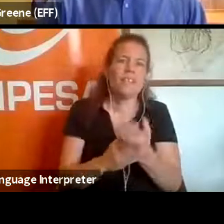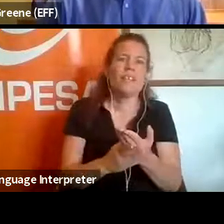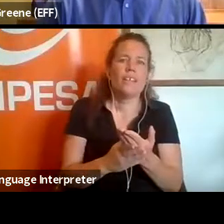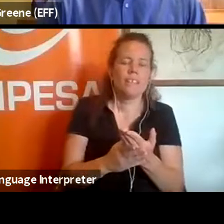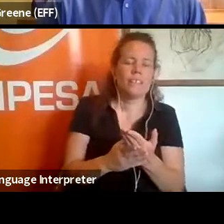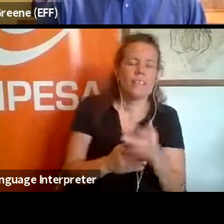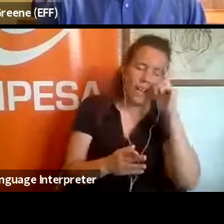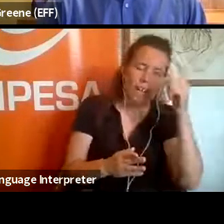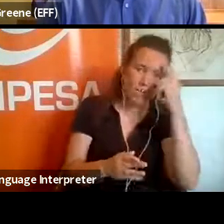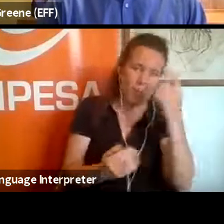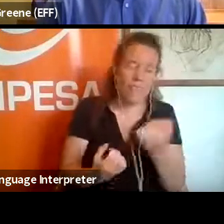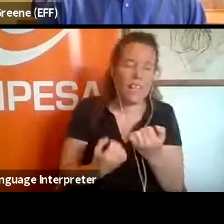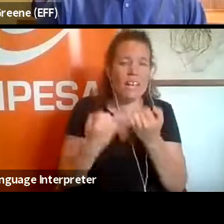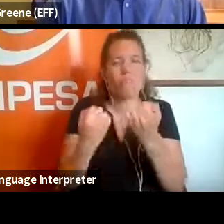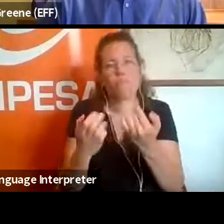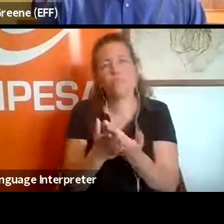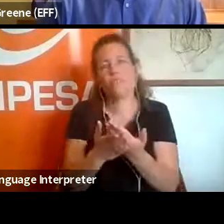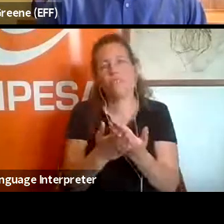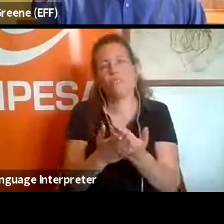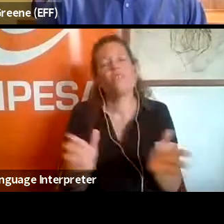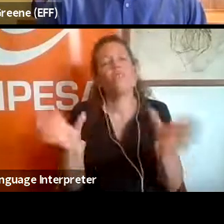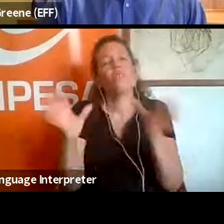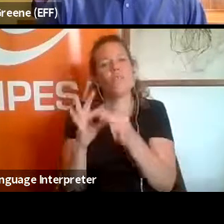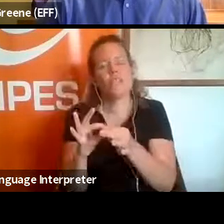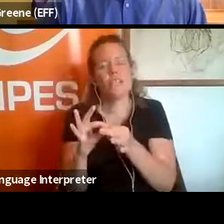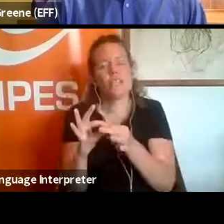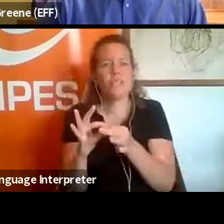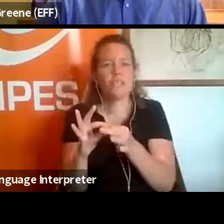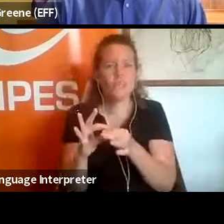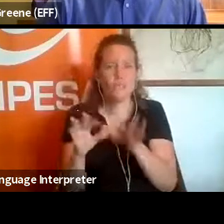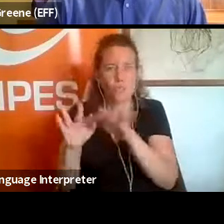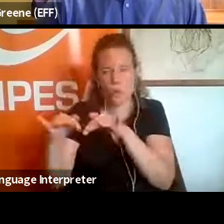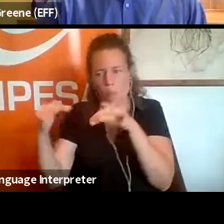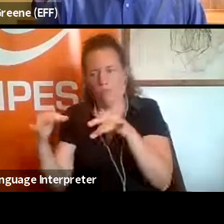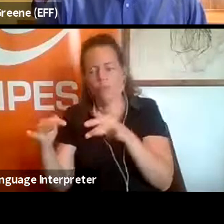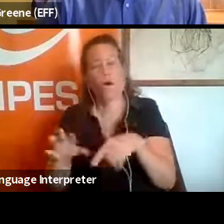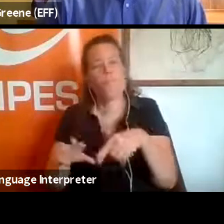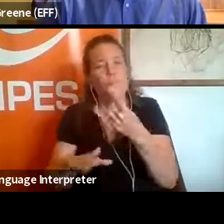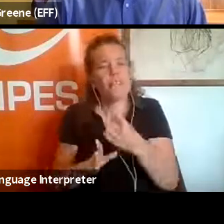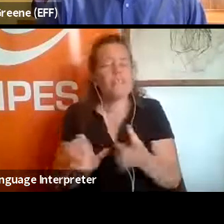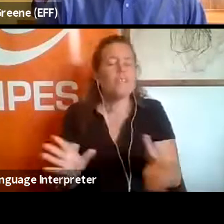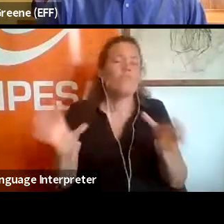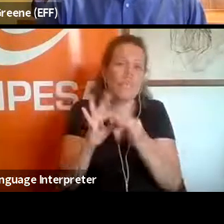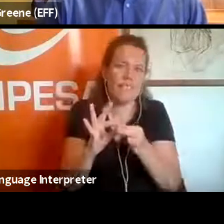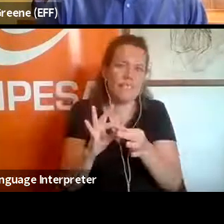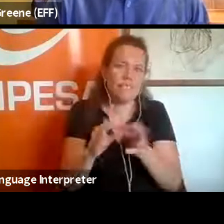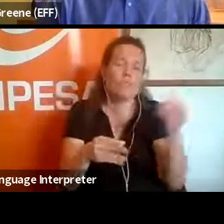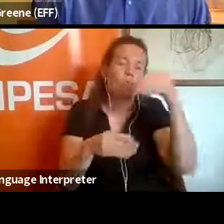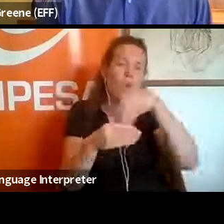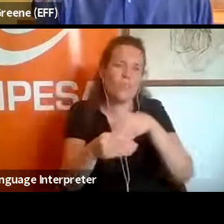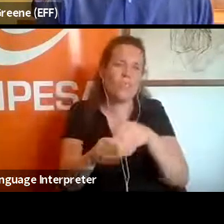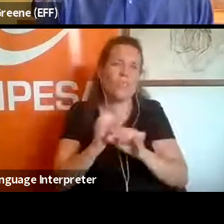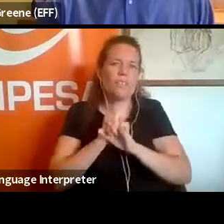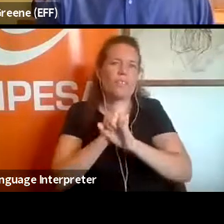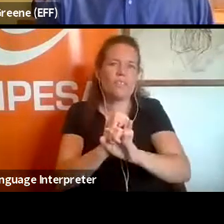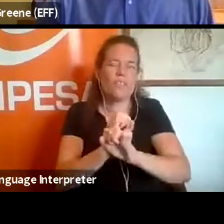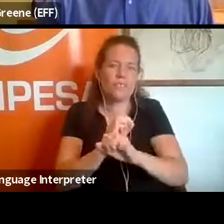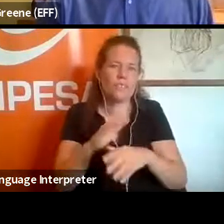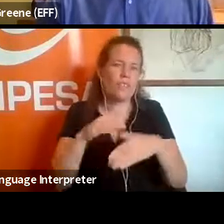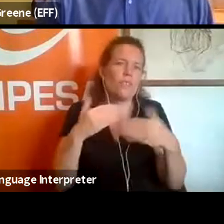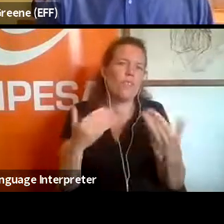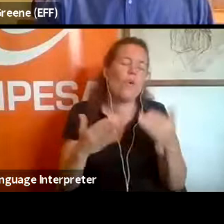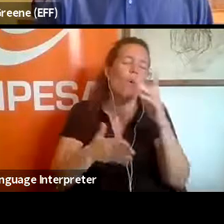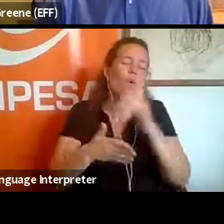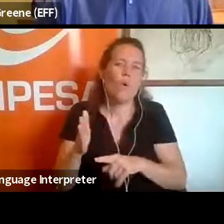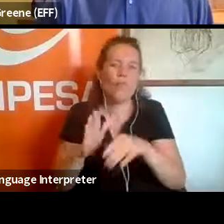efforts related to platforms are also related to, or mainly related to content restriction, or to saying what platforms should